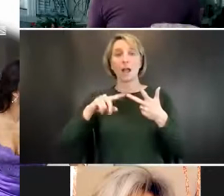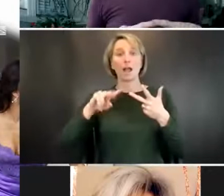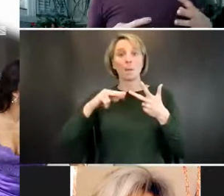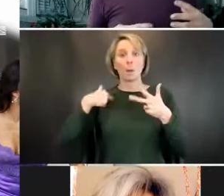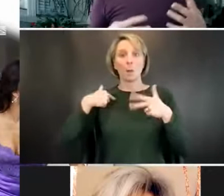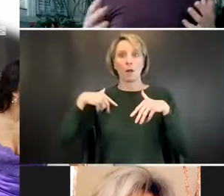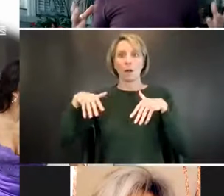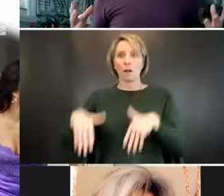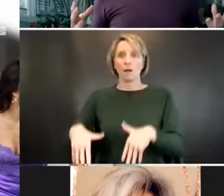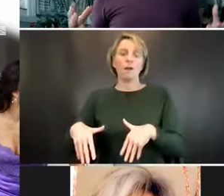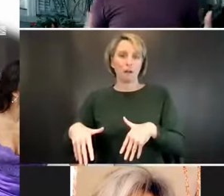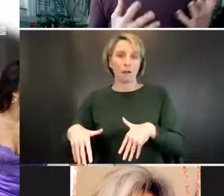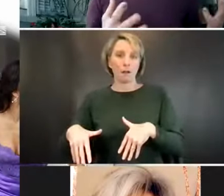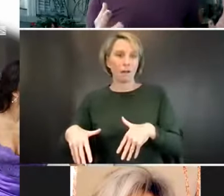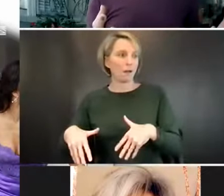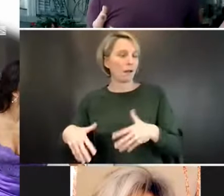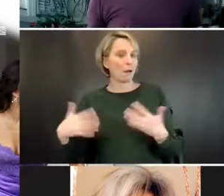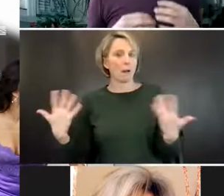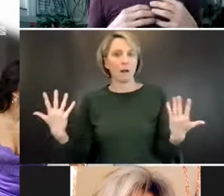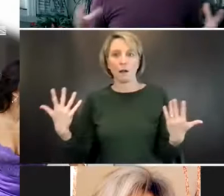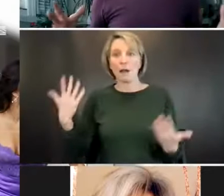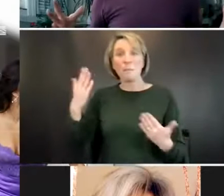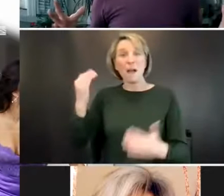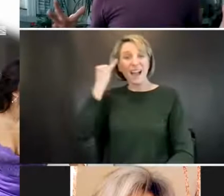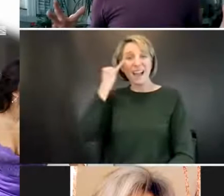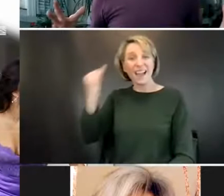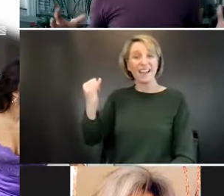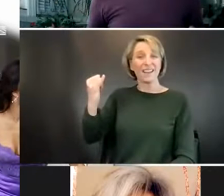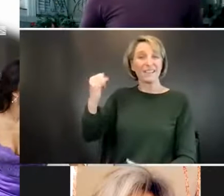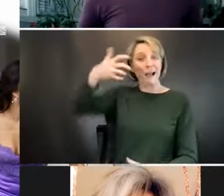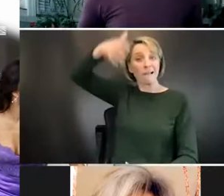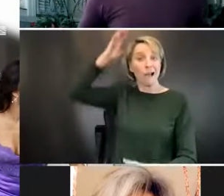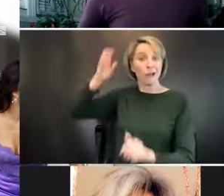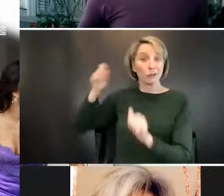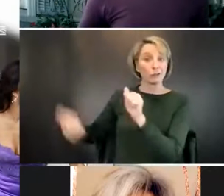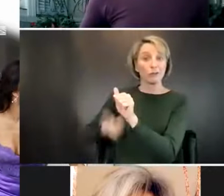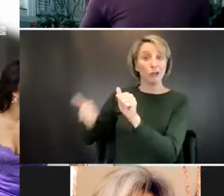We may, like a gazelle being chased by a lion, play dead.